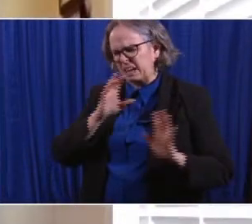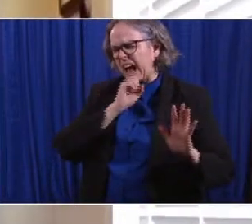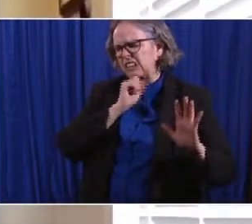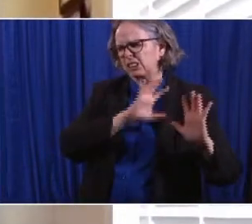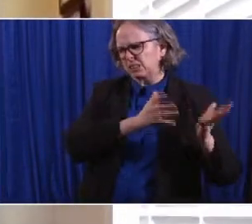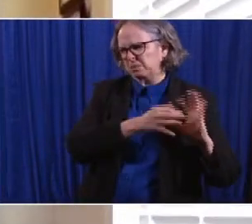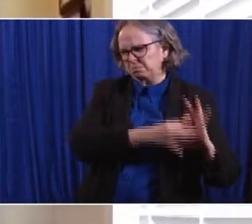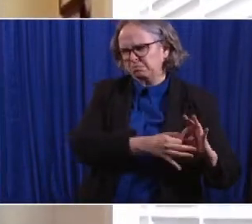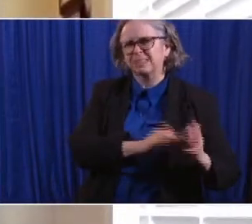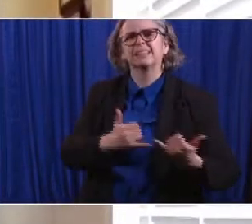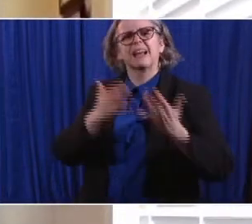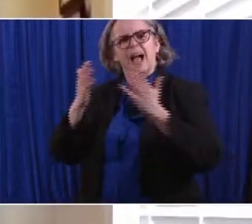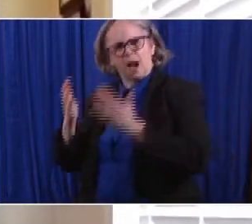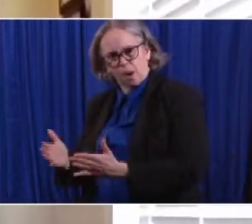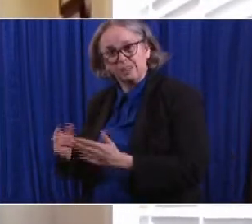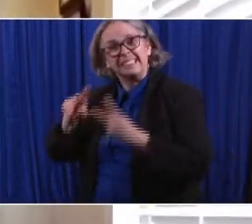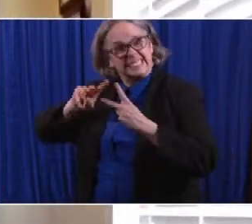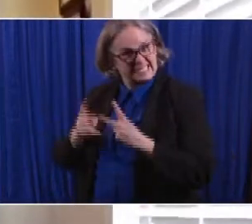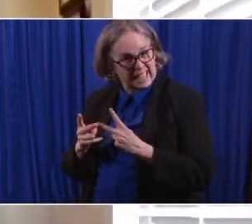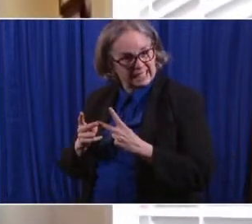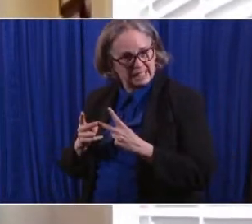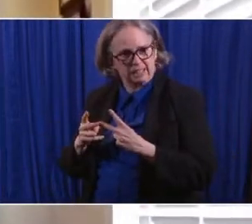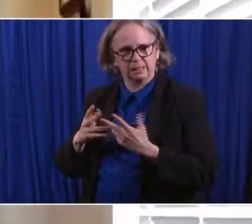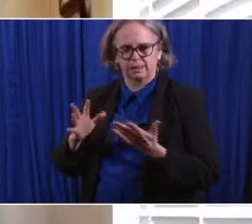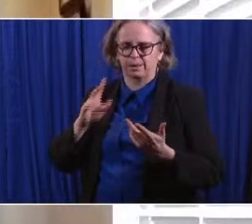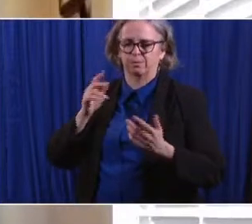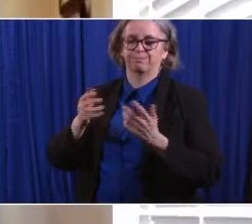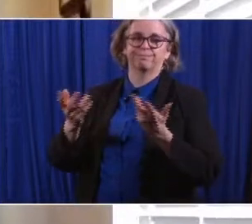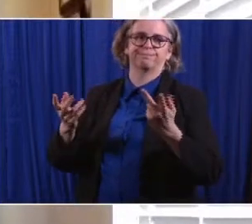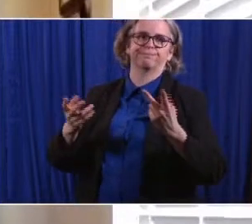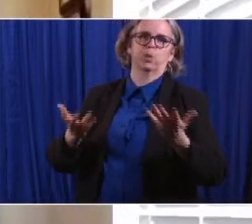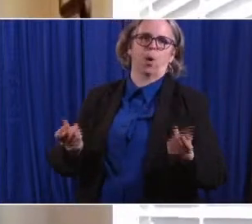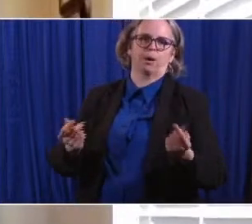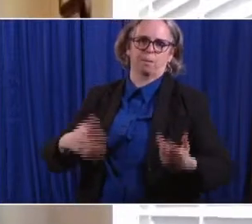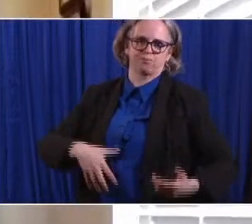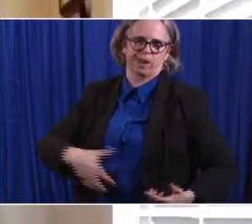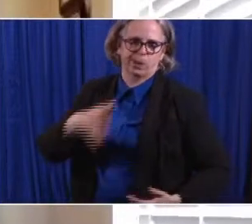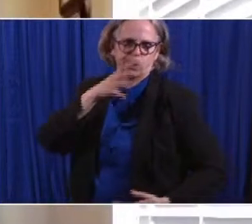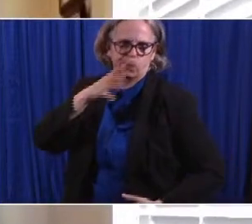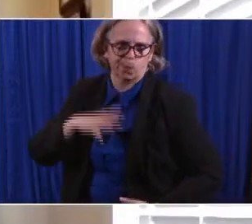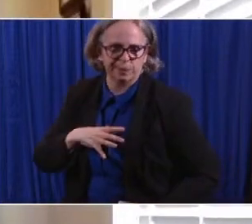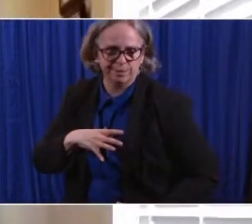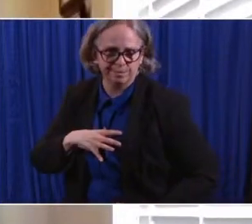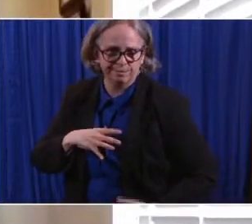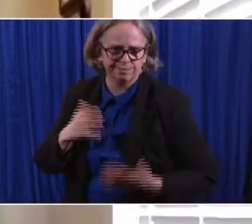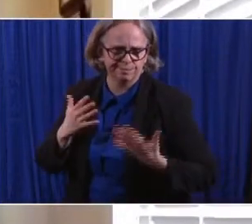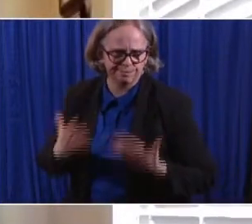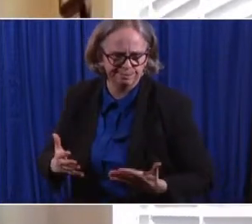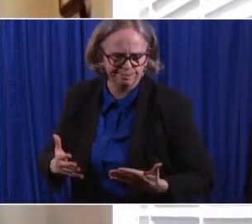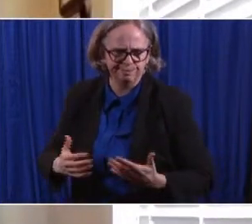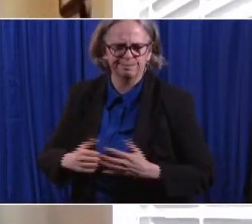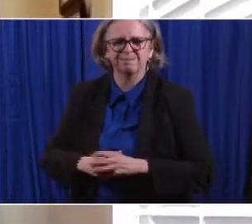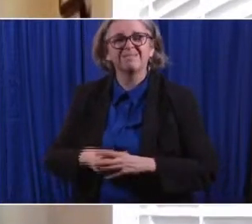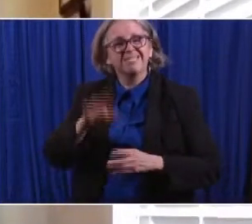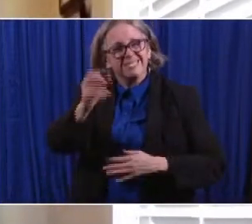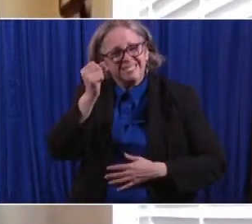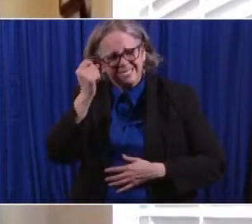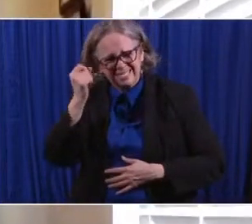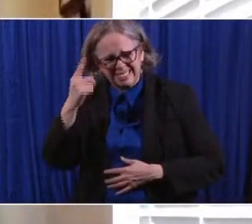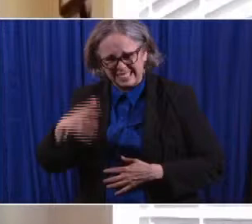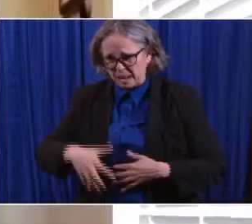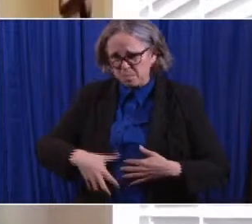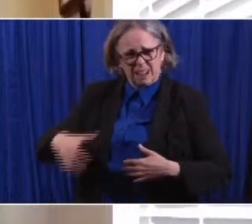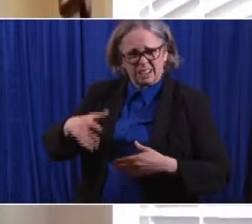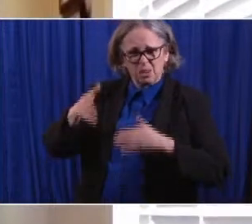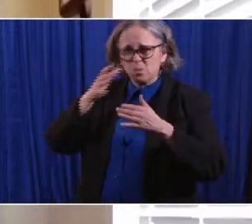pregnancy. Although the actual risk of severe illness and death from COVID-19 during pregnancy is